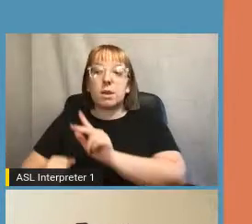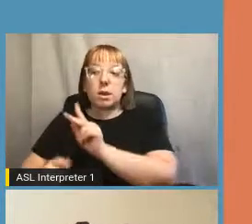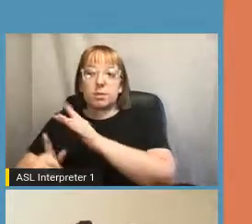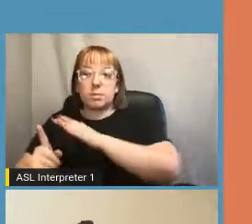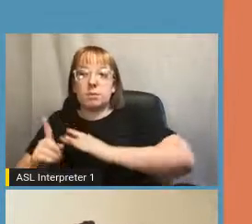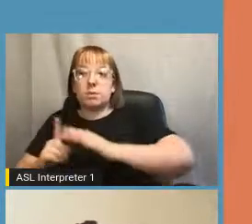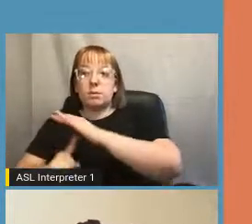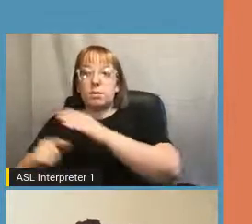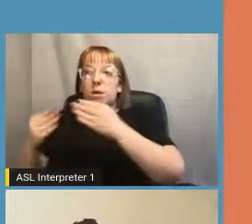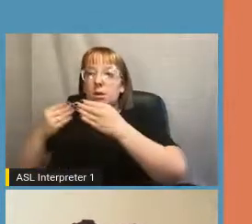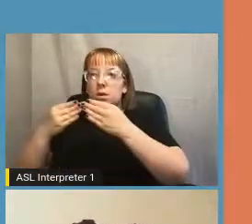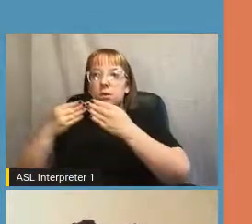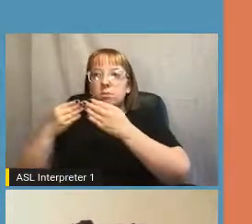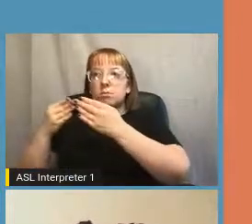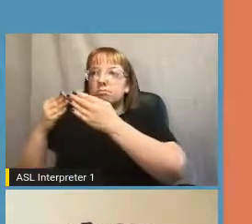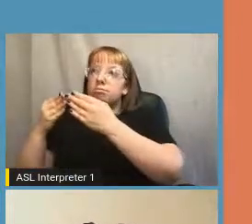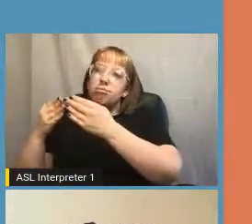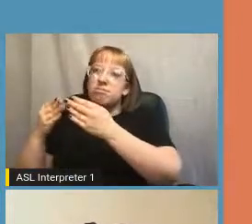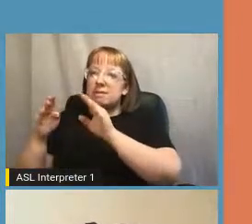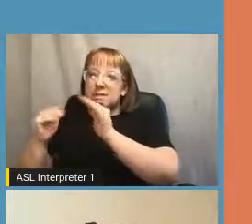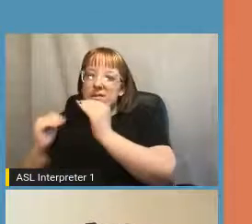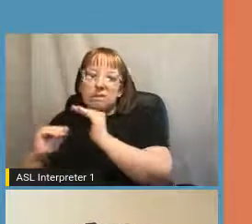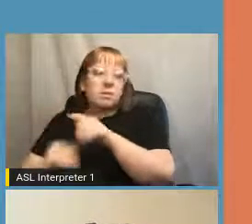open experience in Second Life.